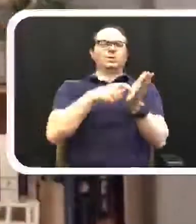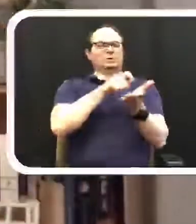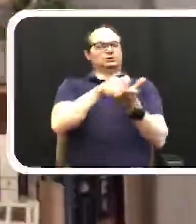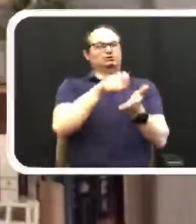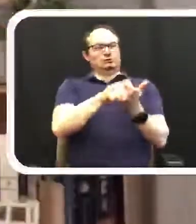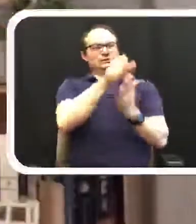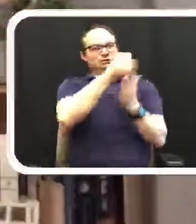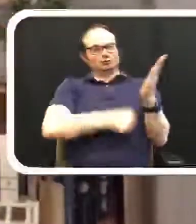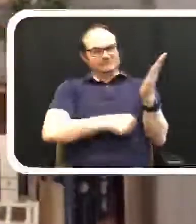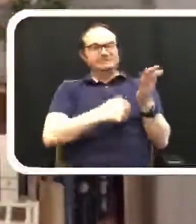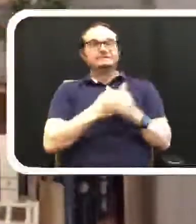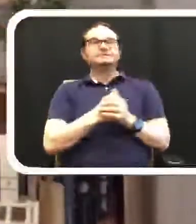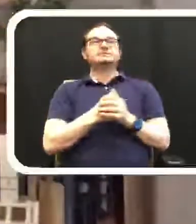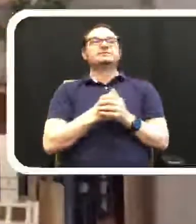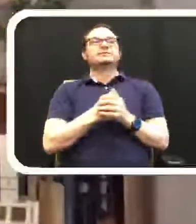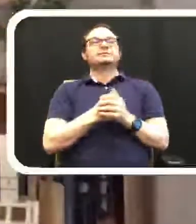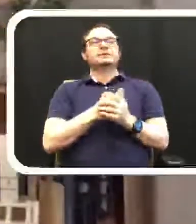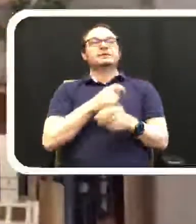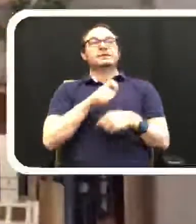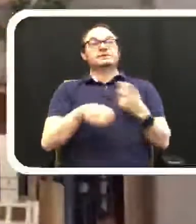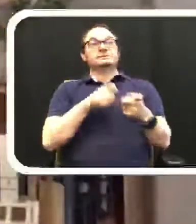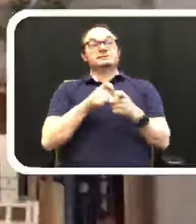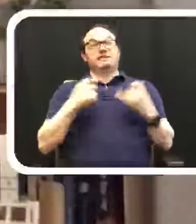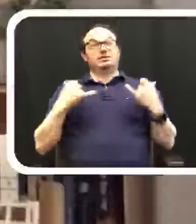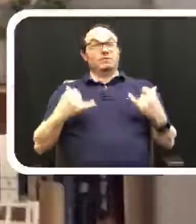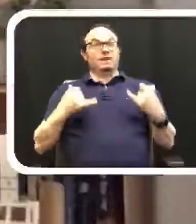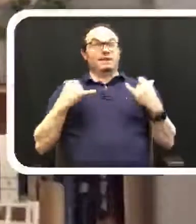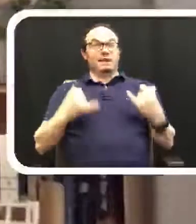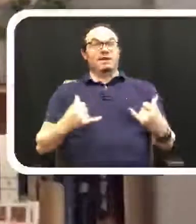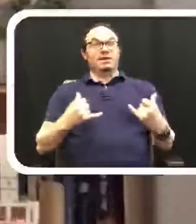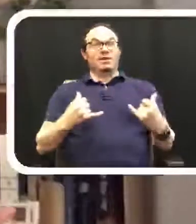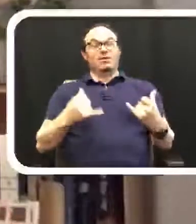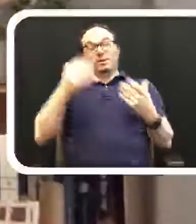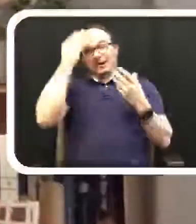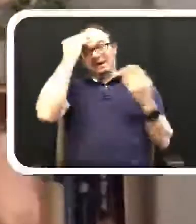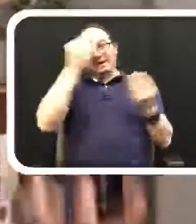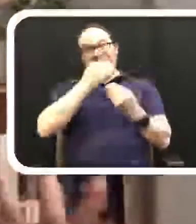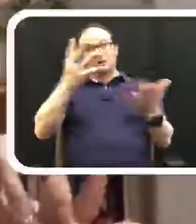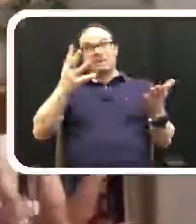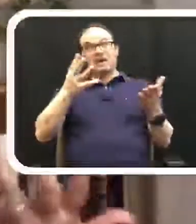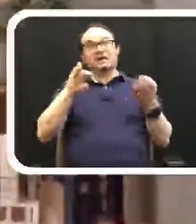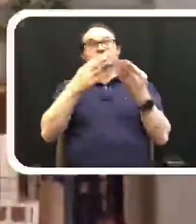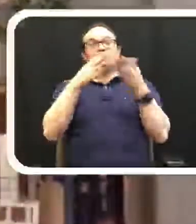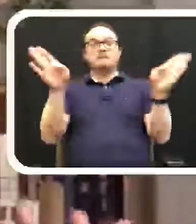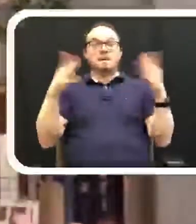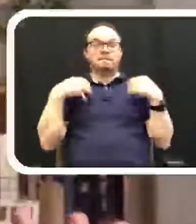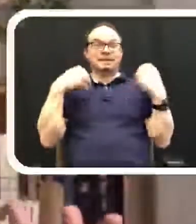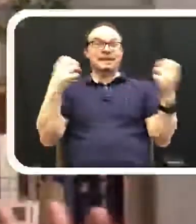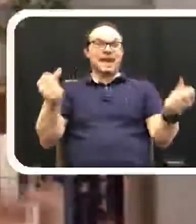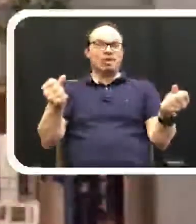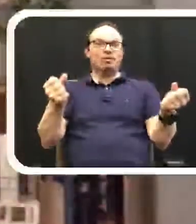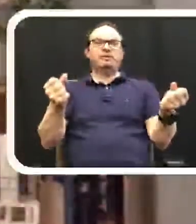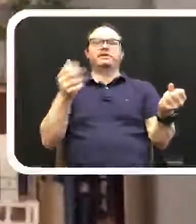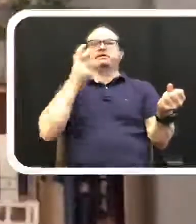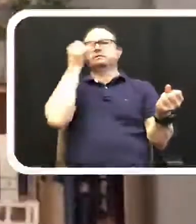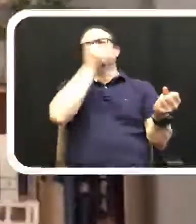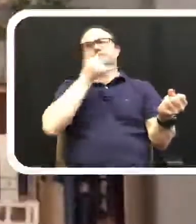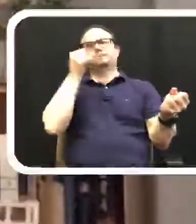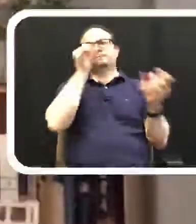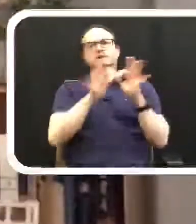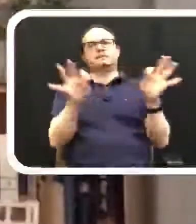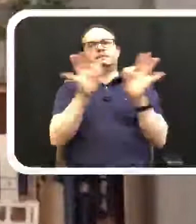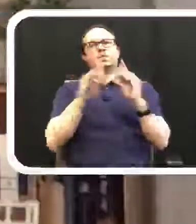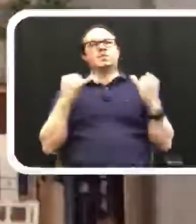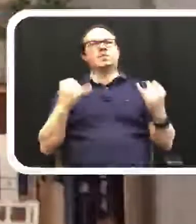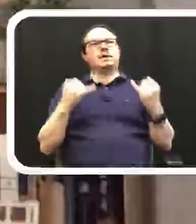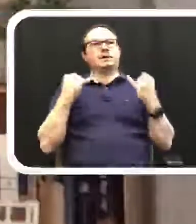one thing. And then especially as well right now, information, public health is so important with what we're going through,